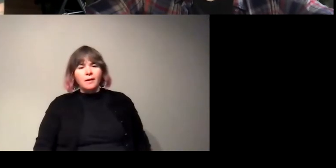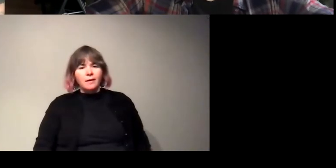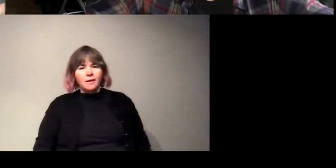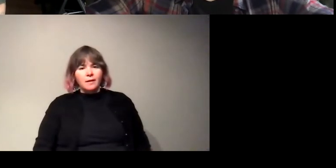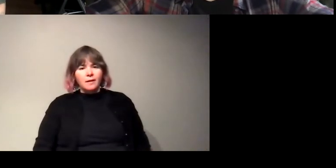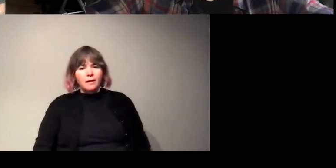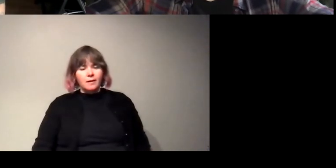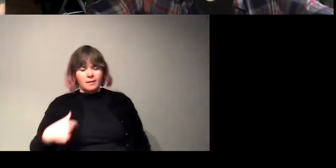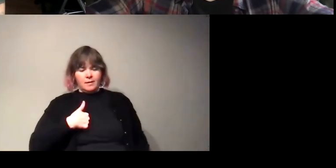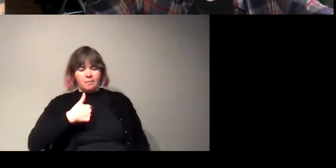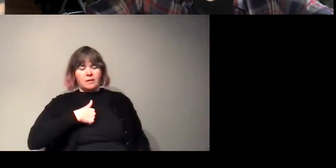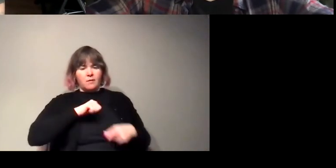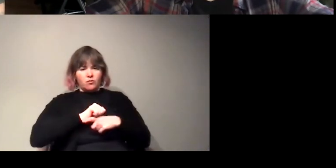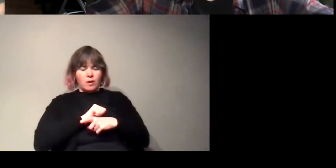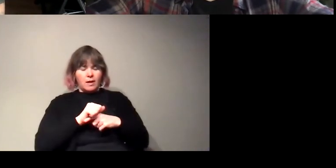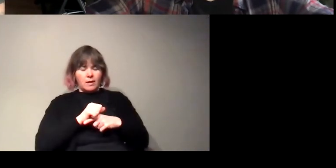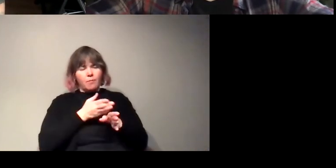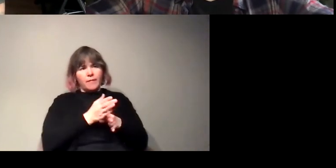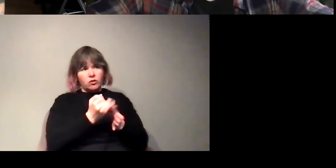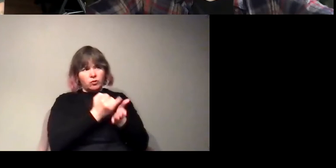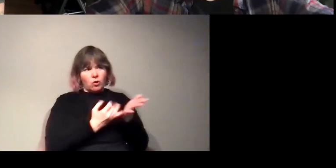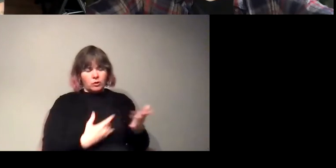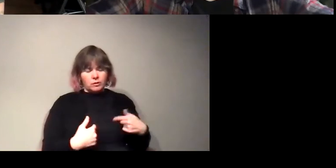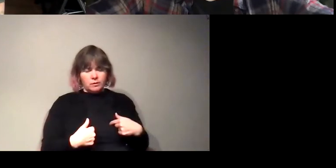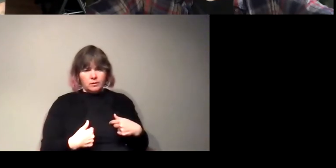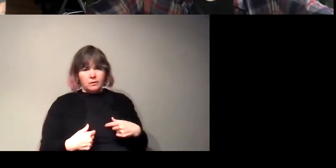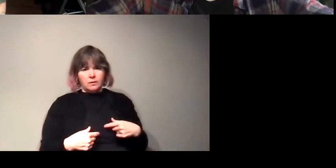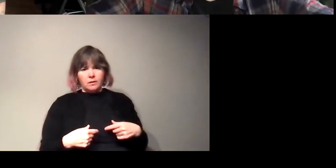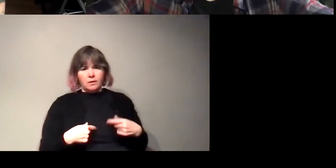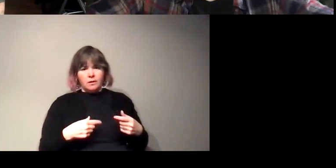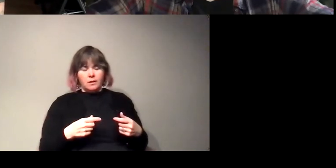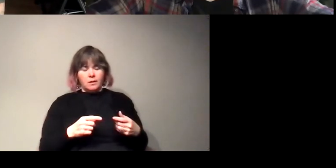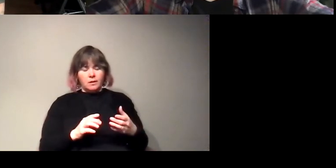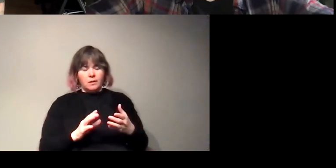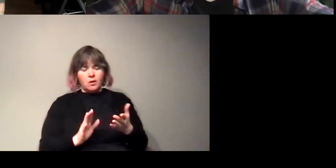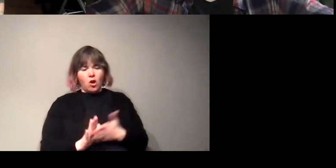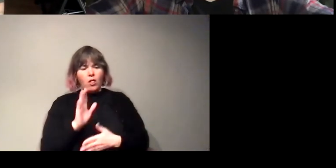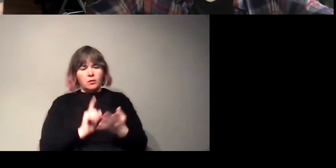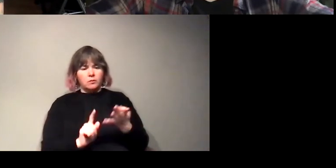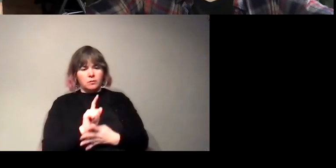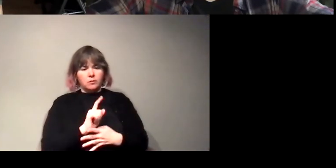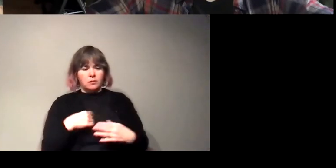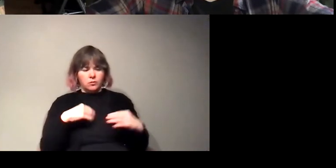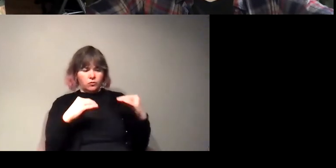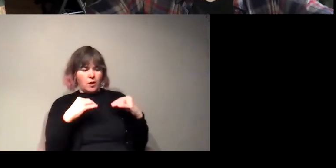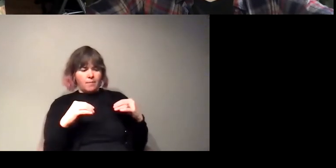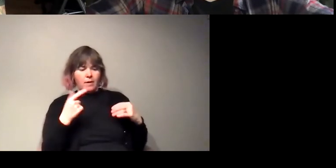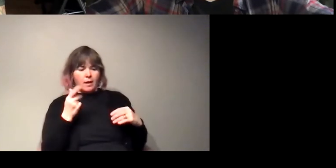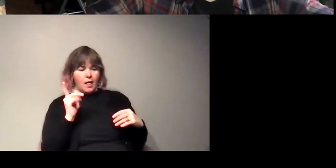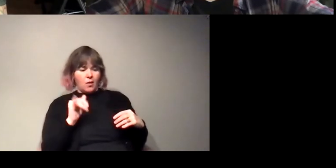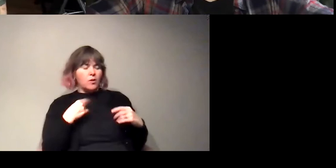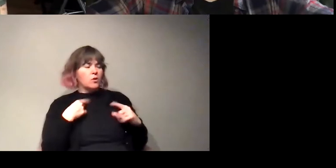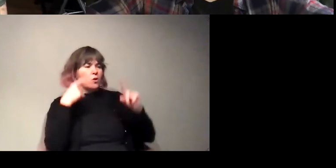Trained as a professional artist, like coming up as an undergrad, I was taught like the gallery is where you